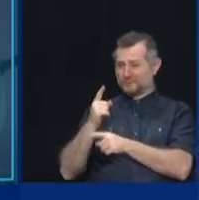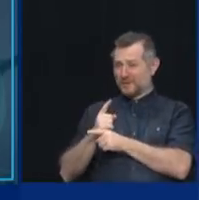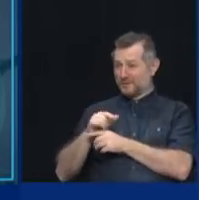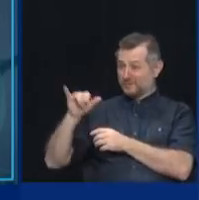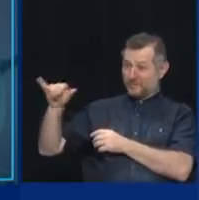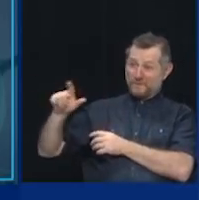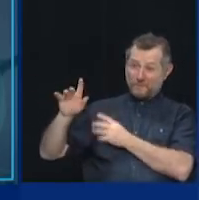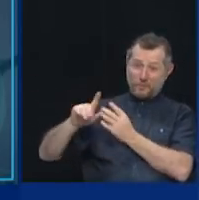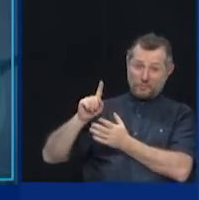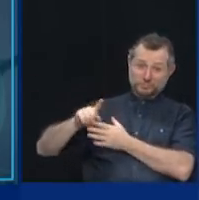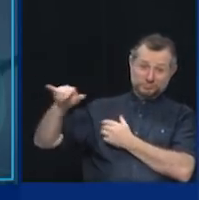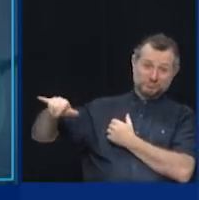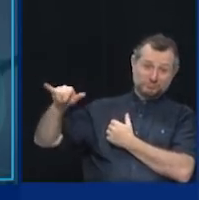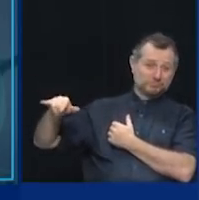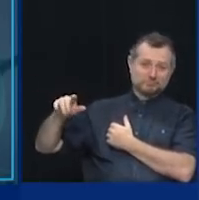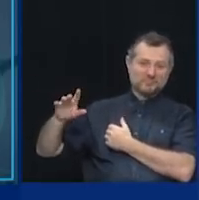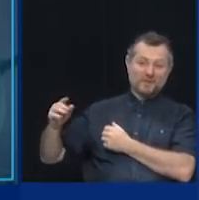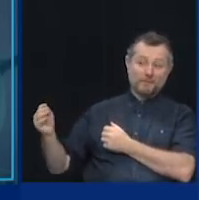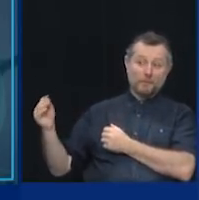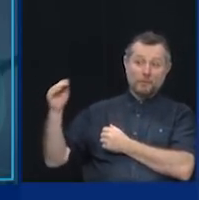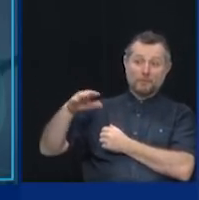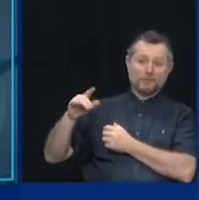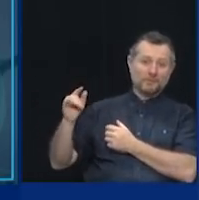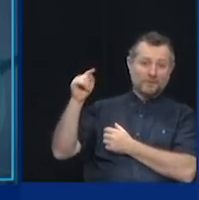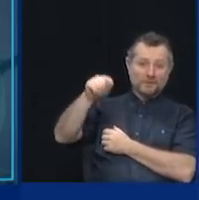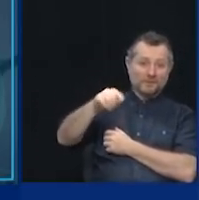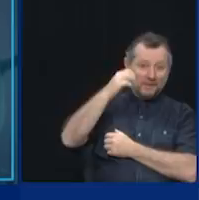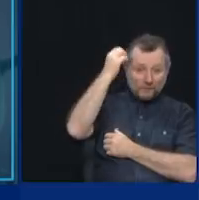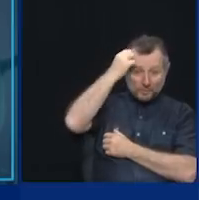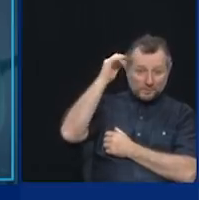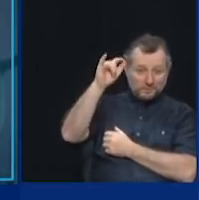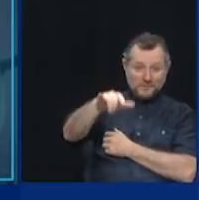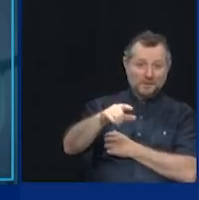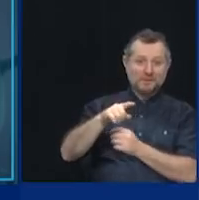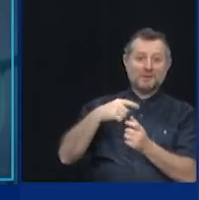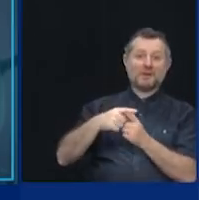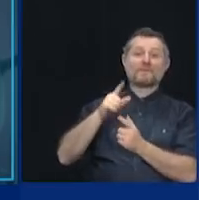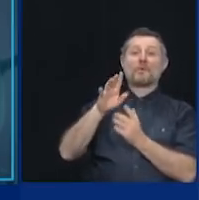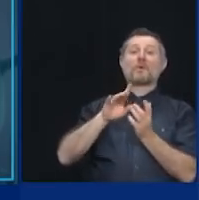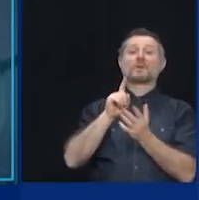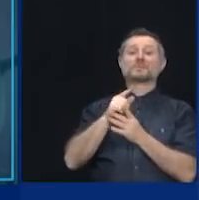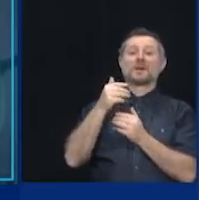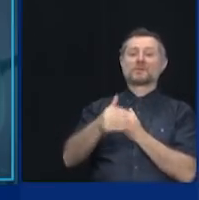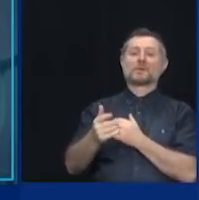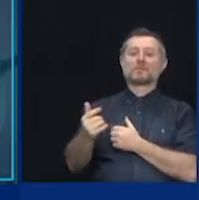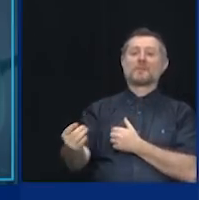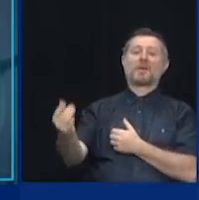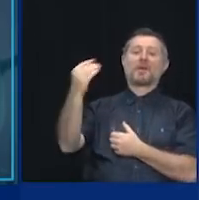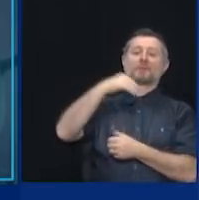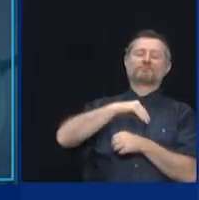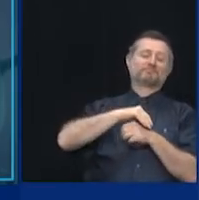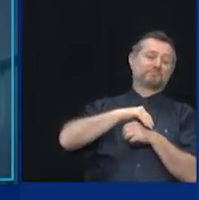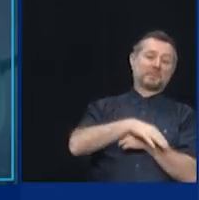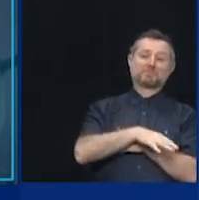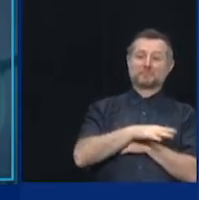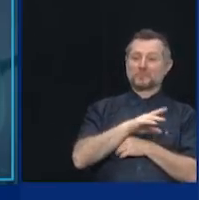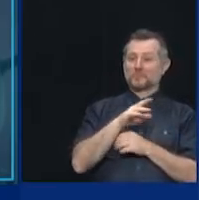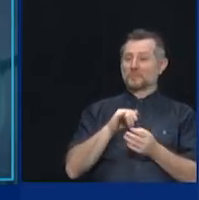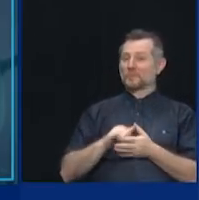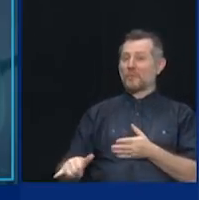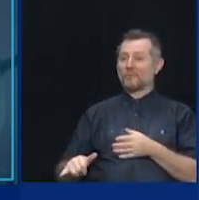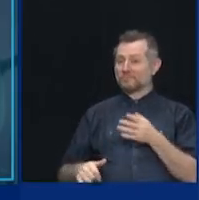then COVID was in Europe. And 24 hours later, COVID was in New York. That's what happened